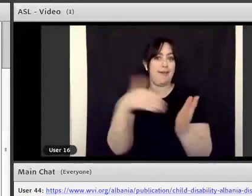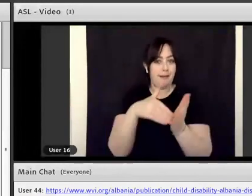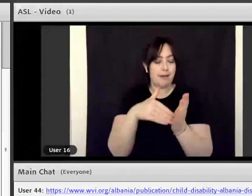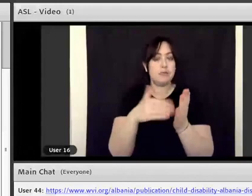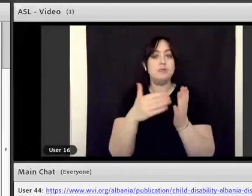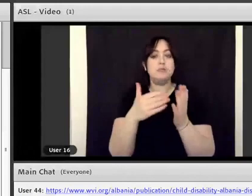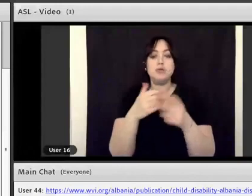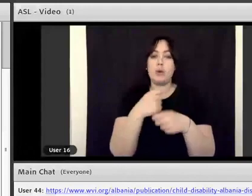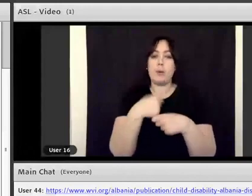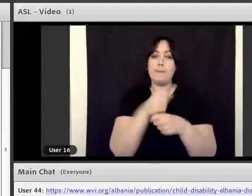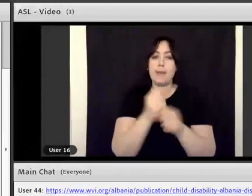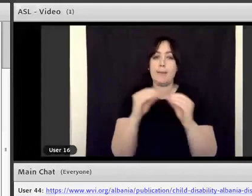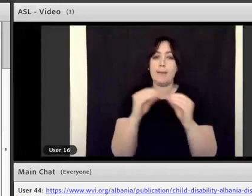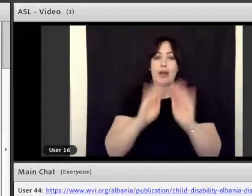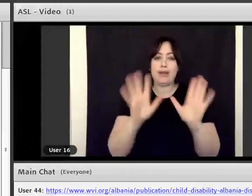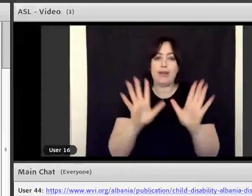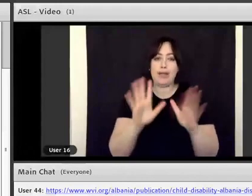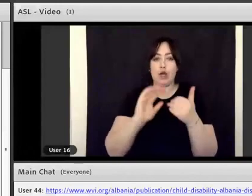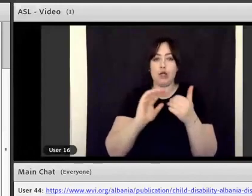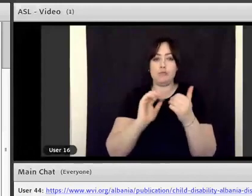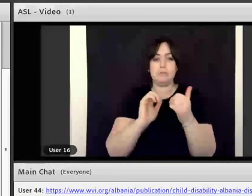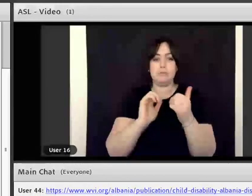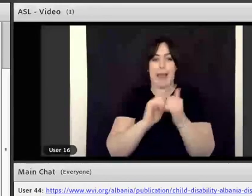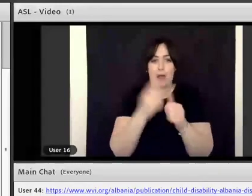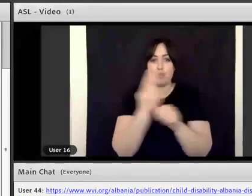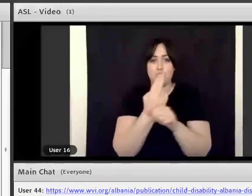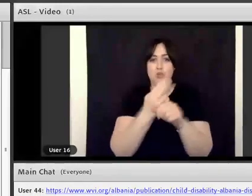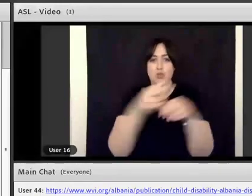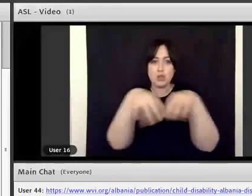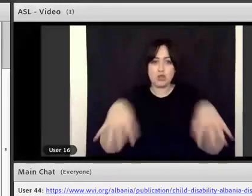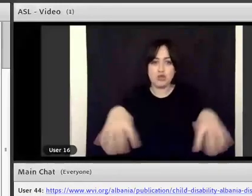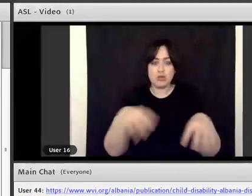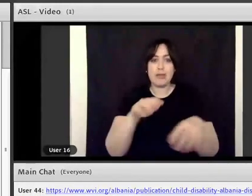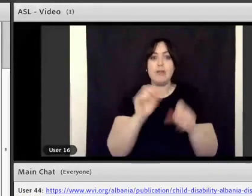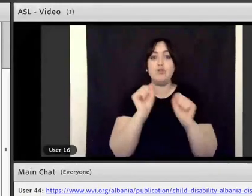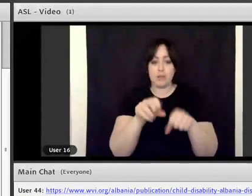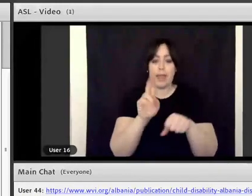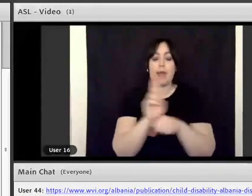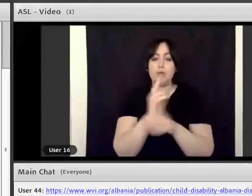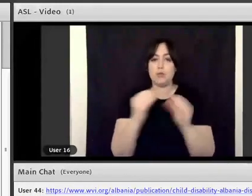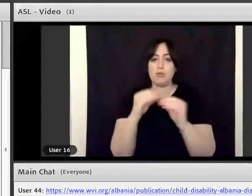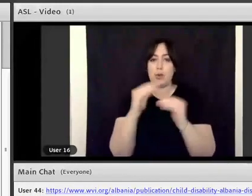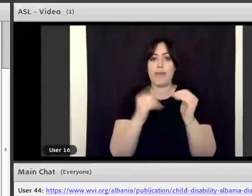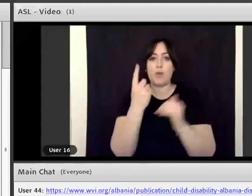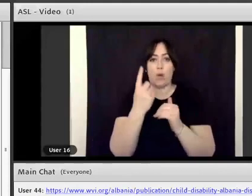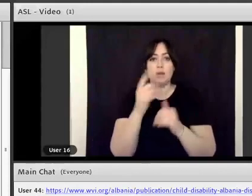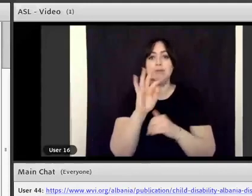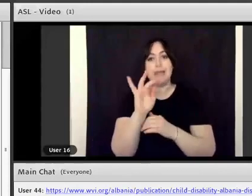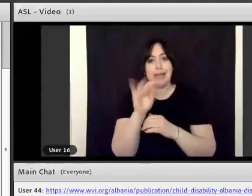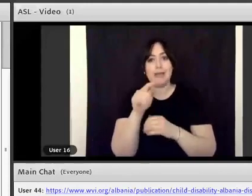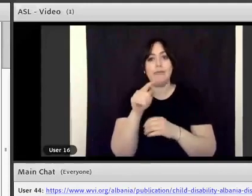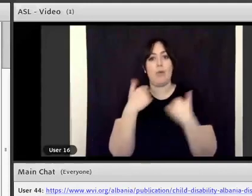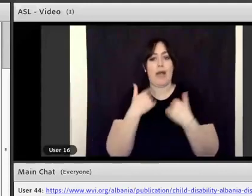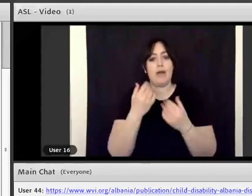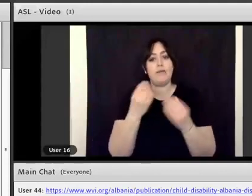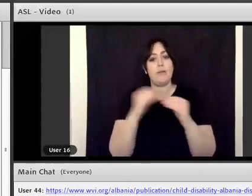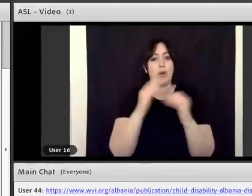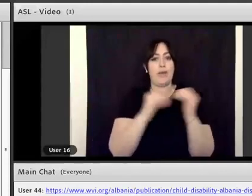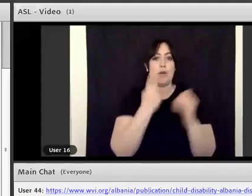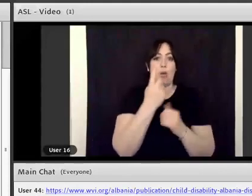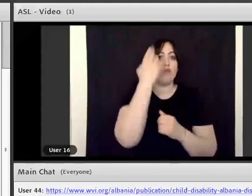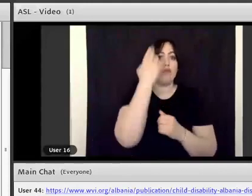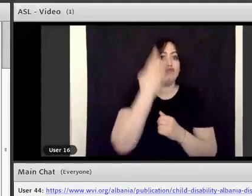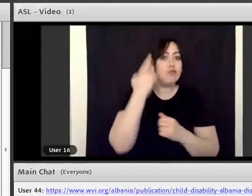use itself and how it can be used more than one time if you have more than one purpose for collecting and using data.